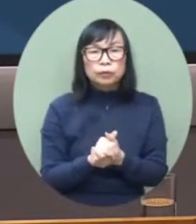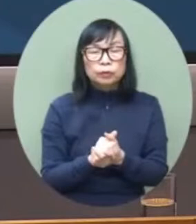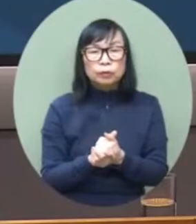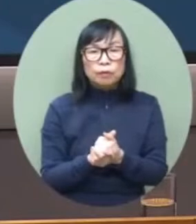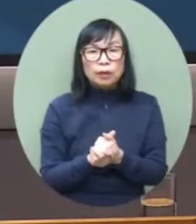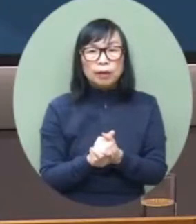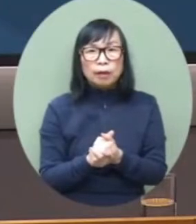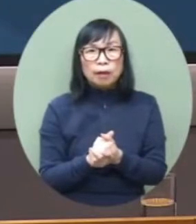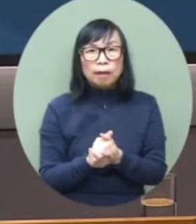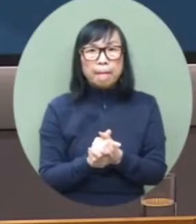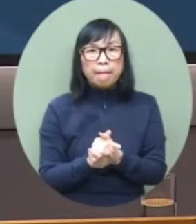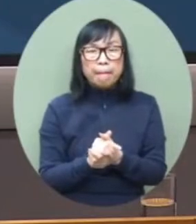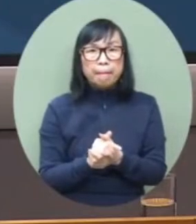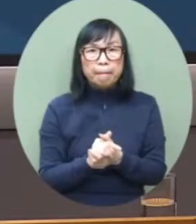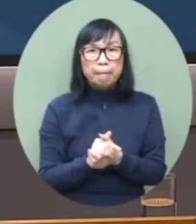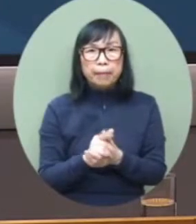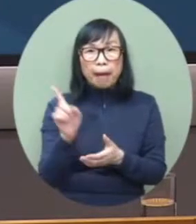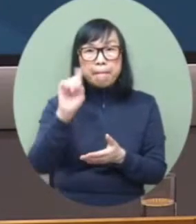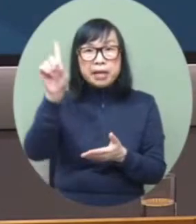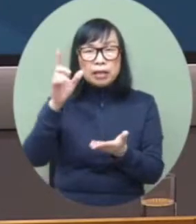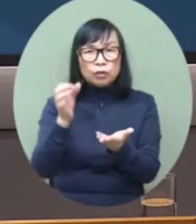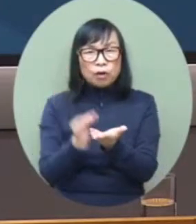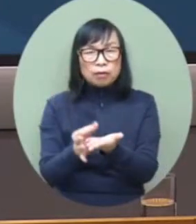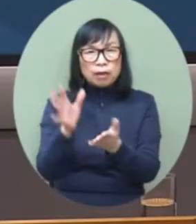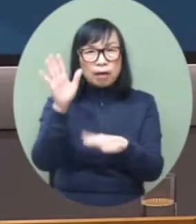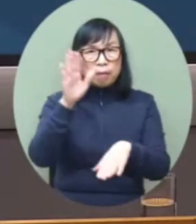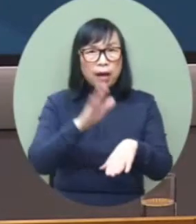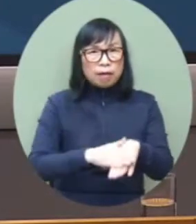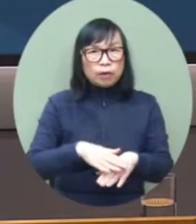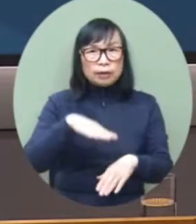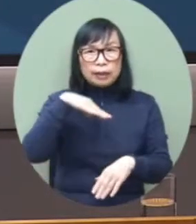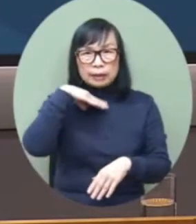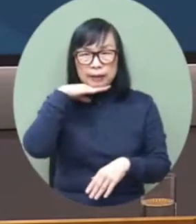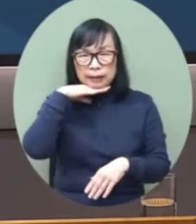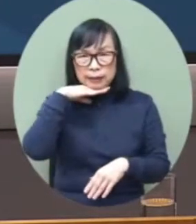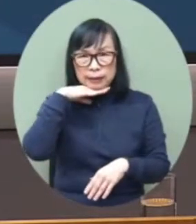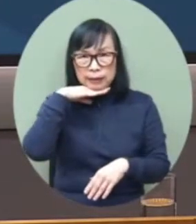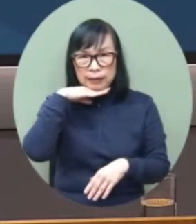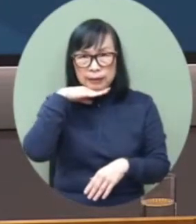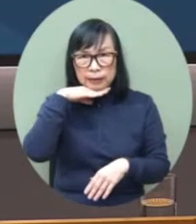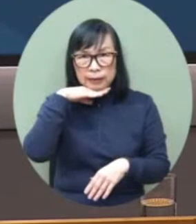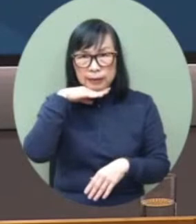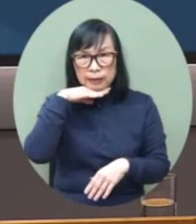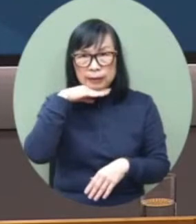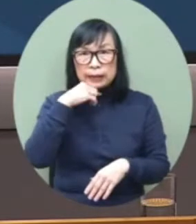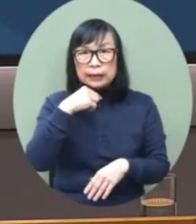decision, and we will announce our decision when appropriate. So